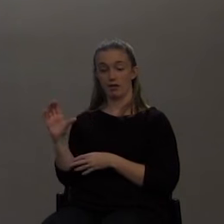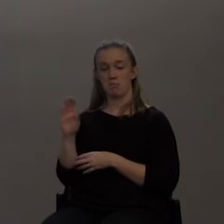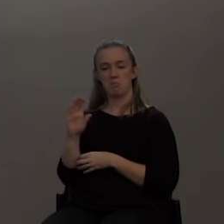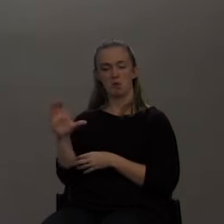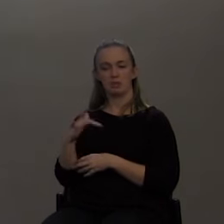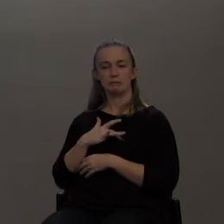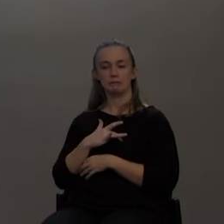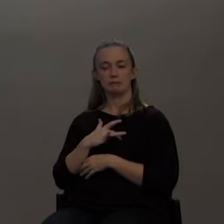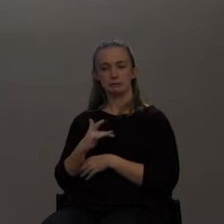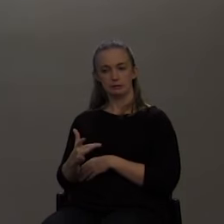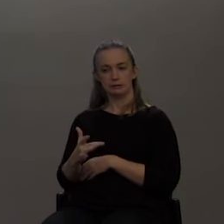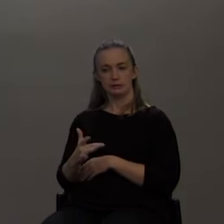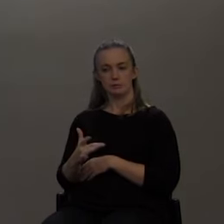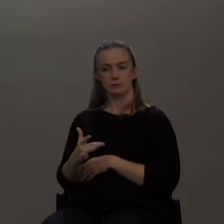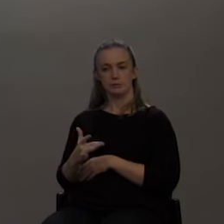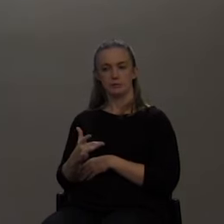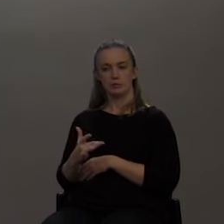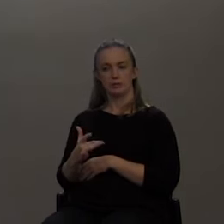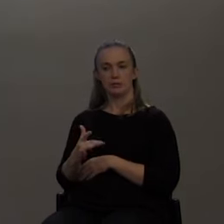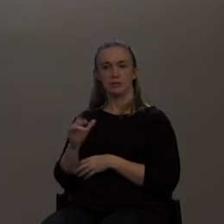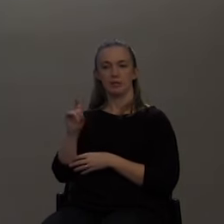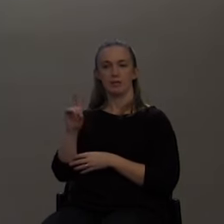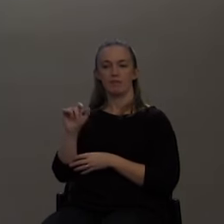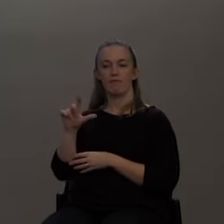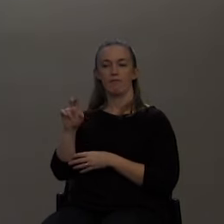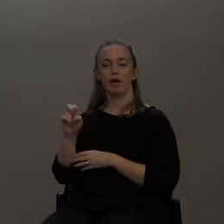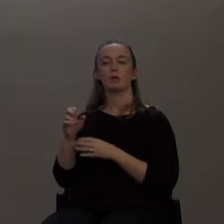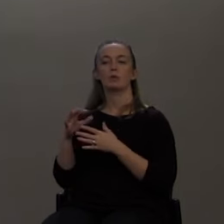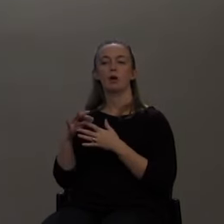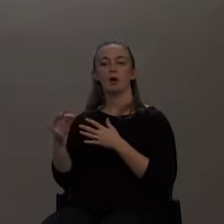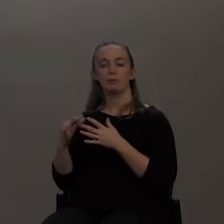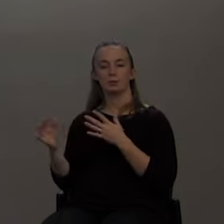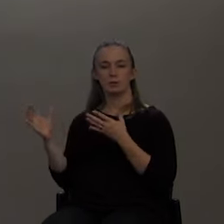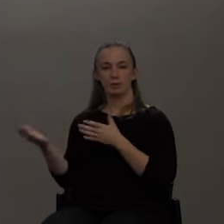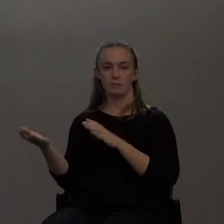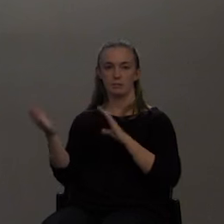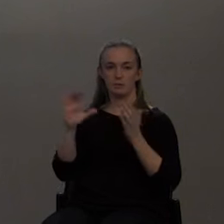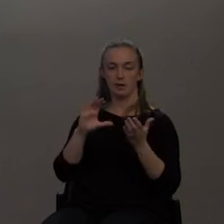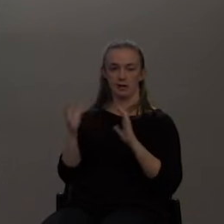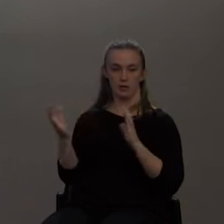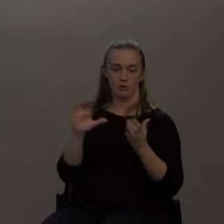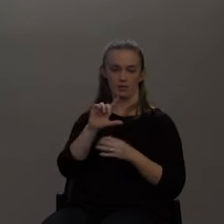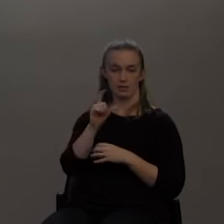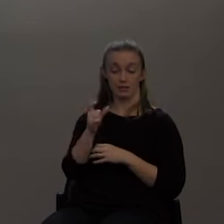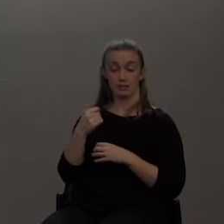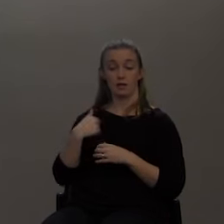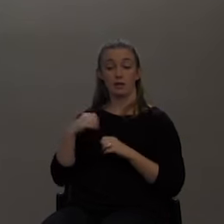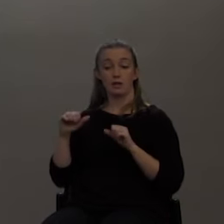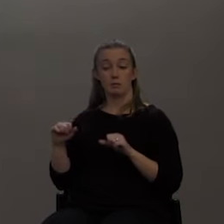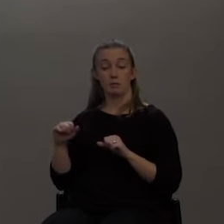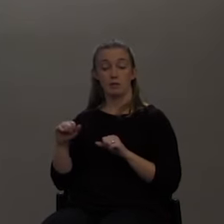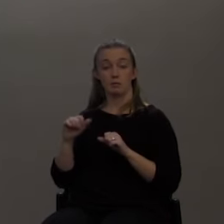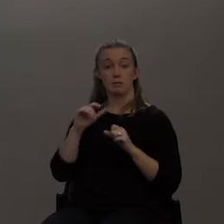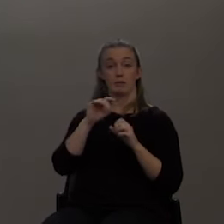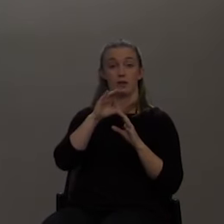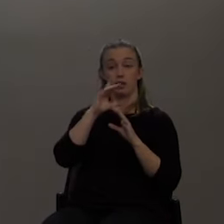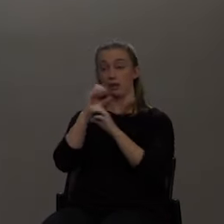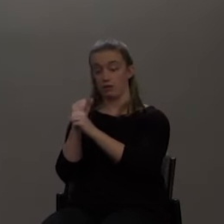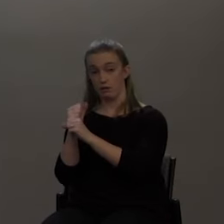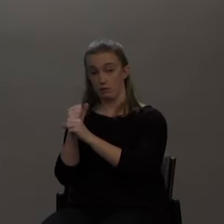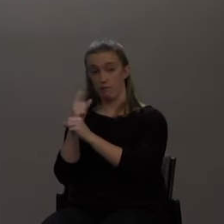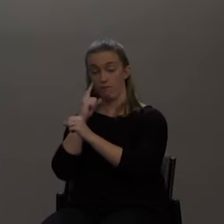generally speaking a value option when compared to Lexington. And it has the potential to be very attractive